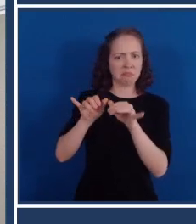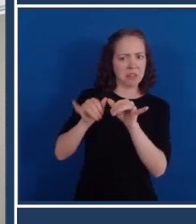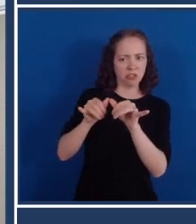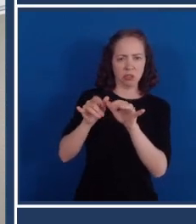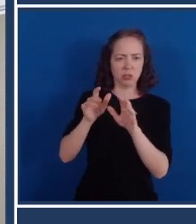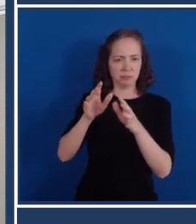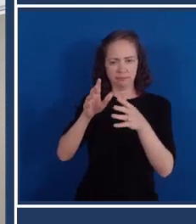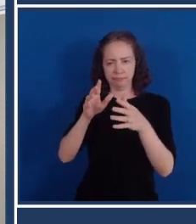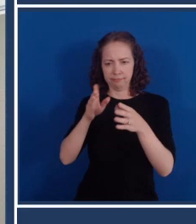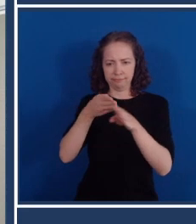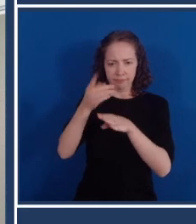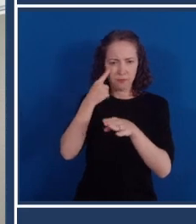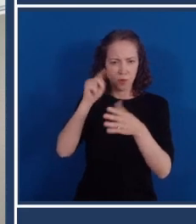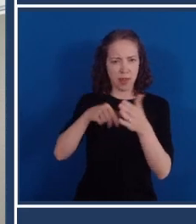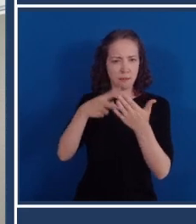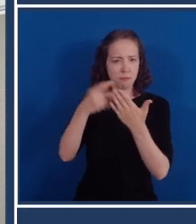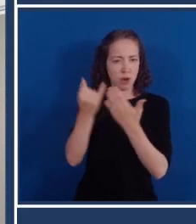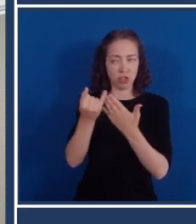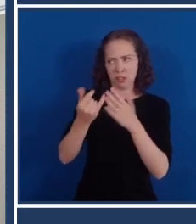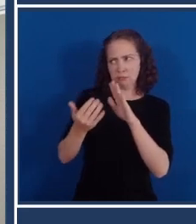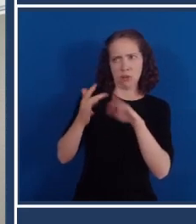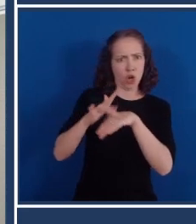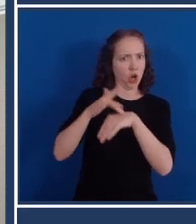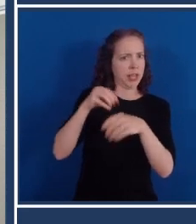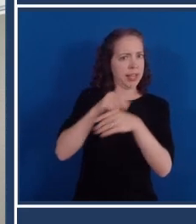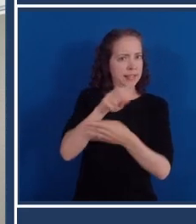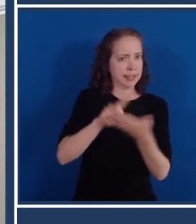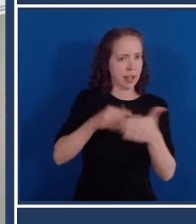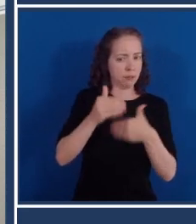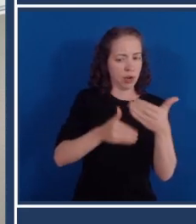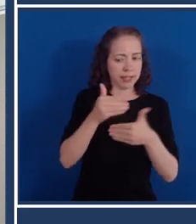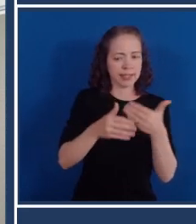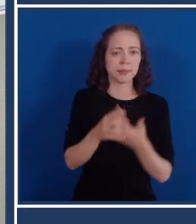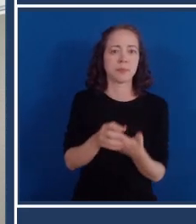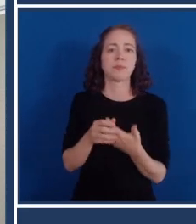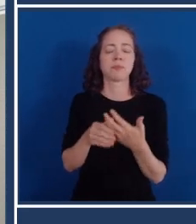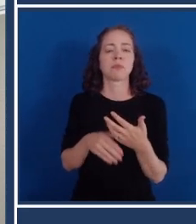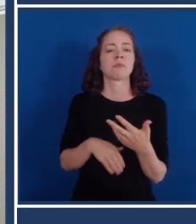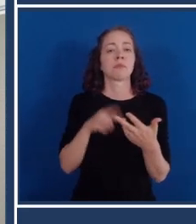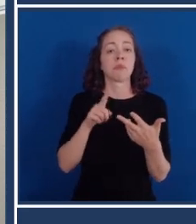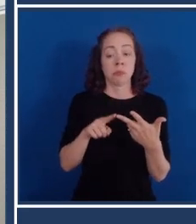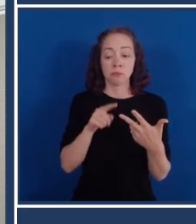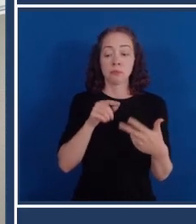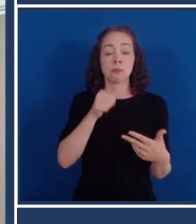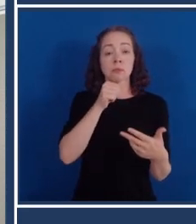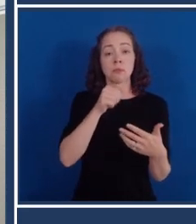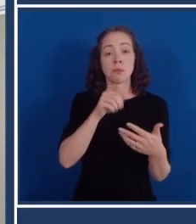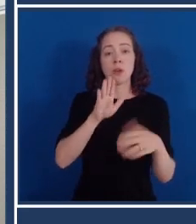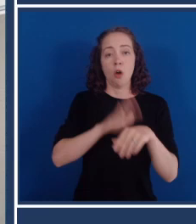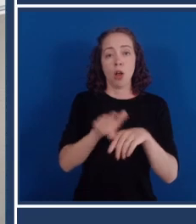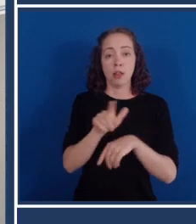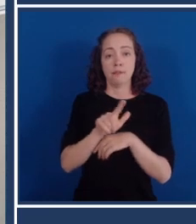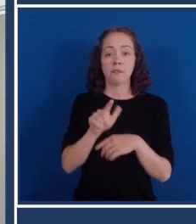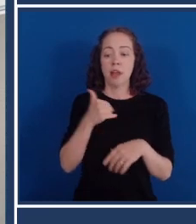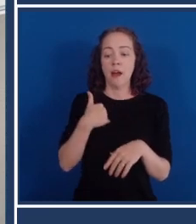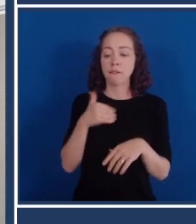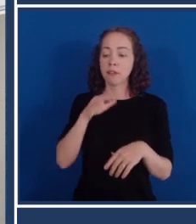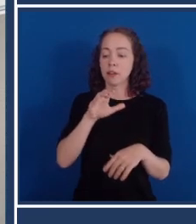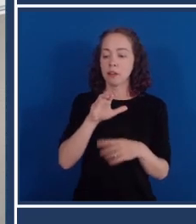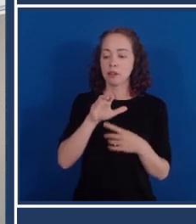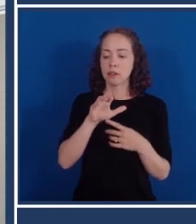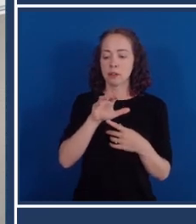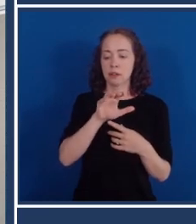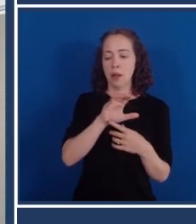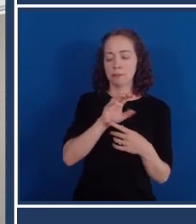have Martin Grayson, who is a senior research software development engineer. And on the right, we have Cecily Morrison, who's